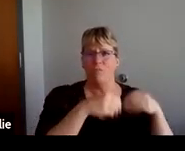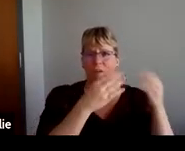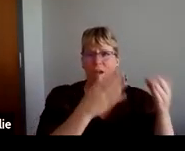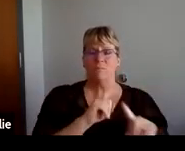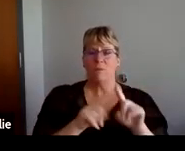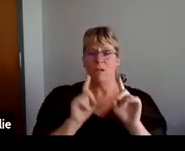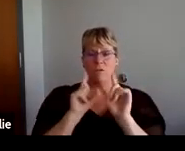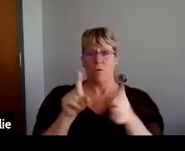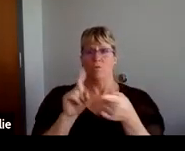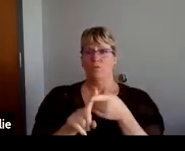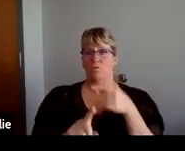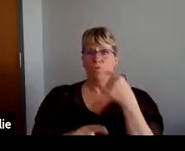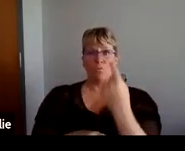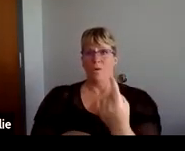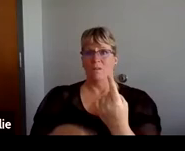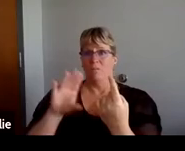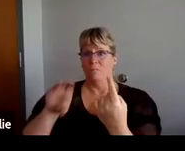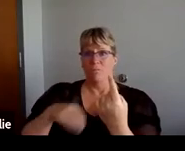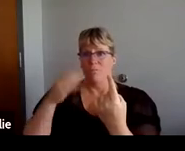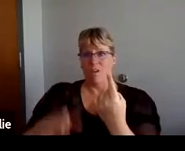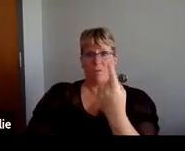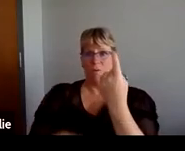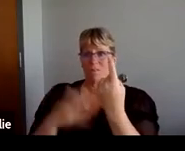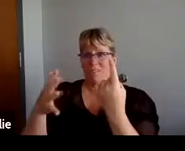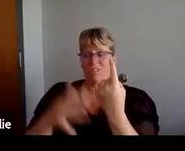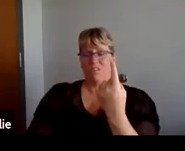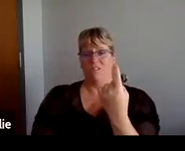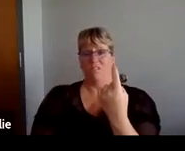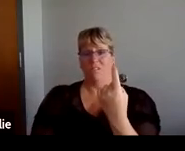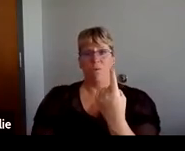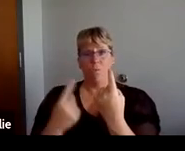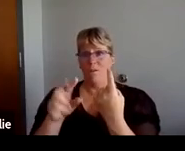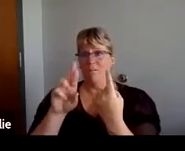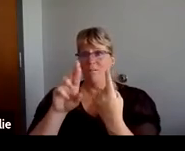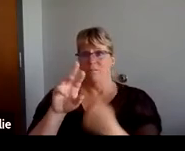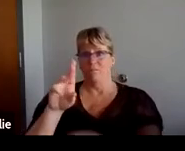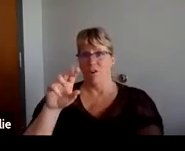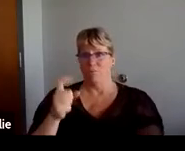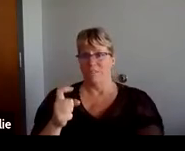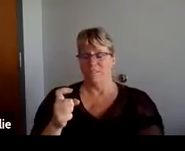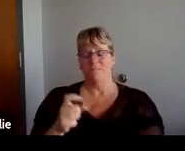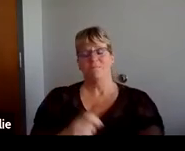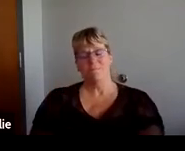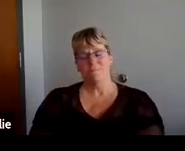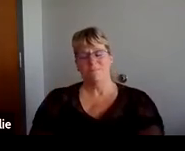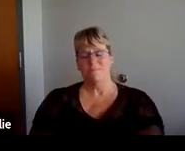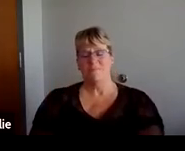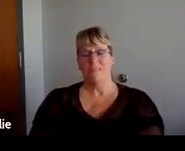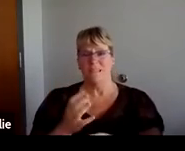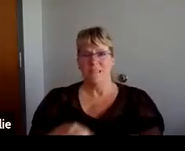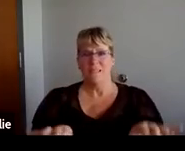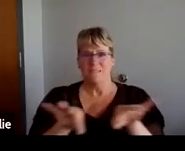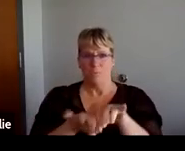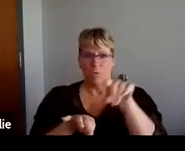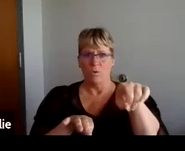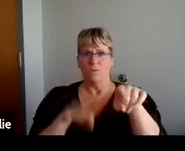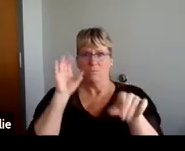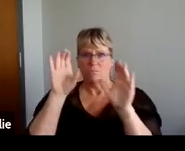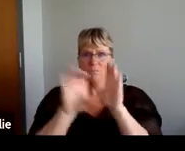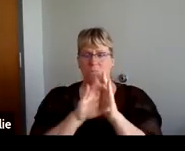just one provider and one pharmacy. So it's a really important slide to look at.